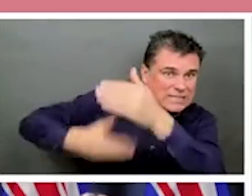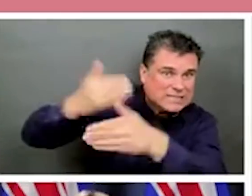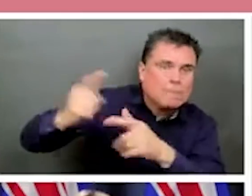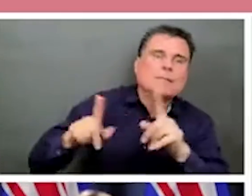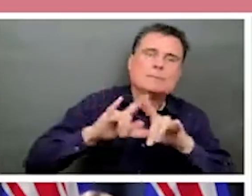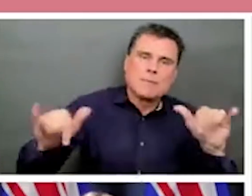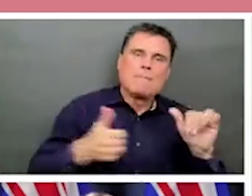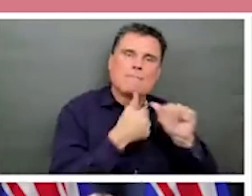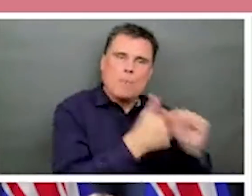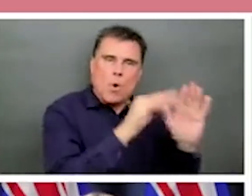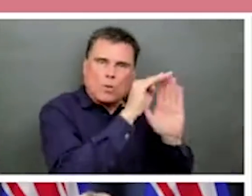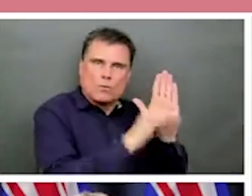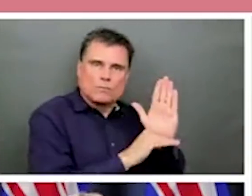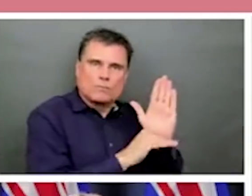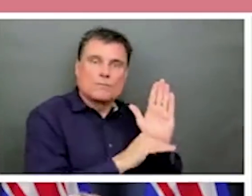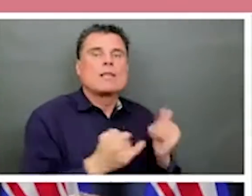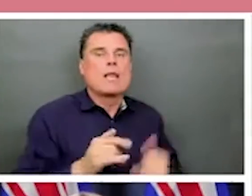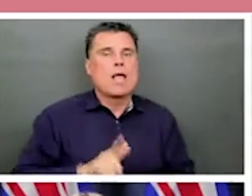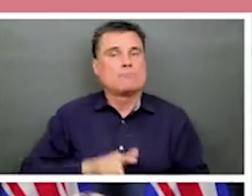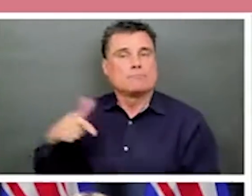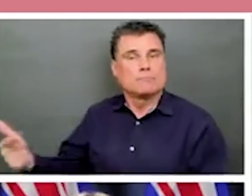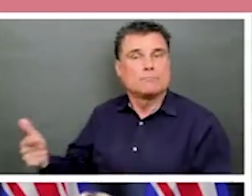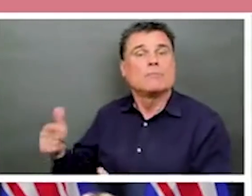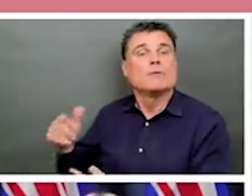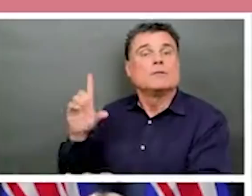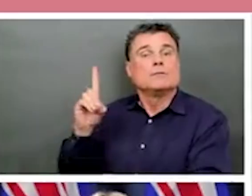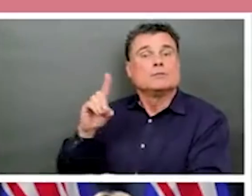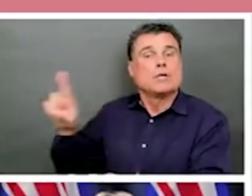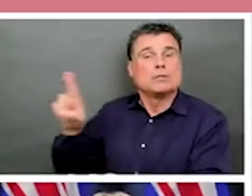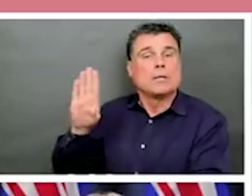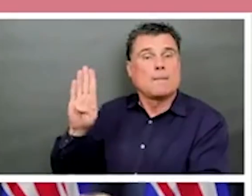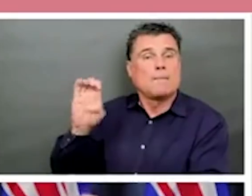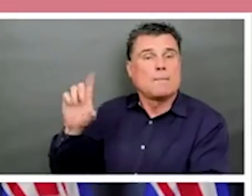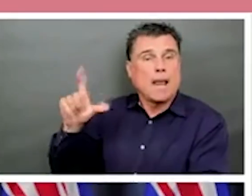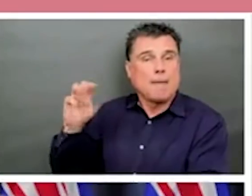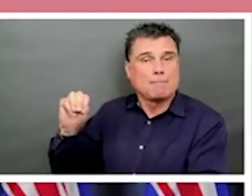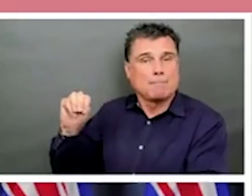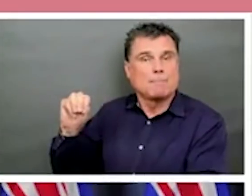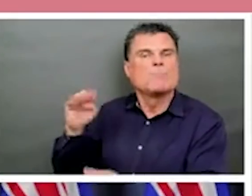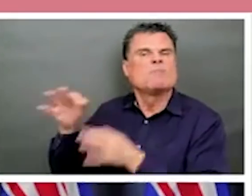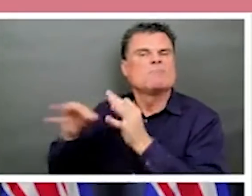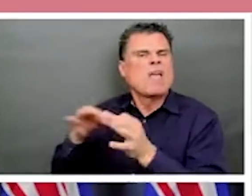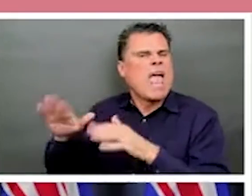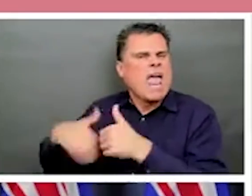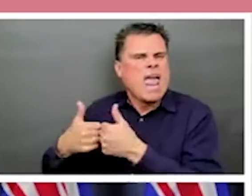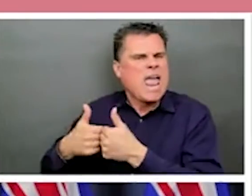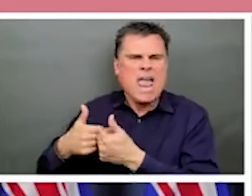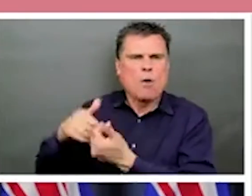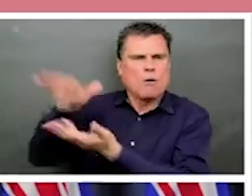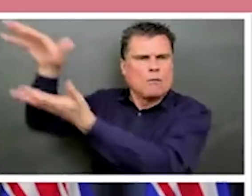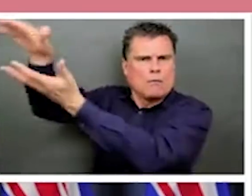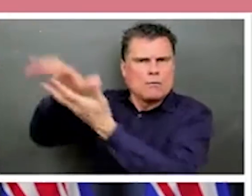to turn it over to Dr. Ballem to talk about then optimizing our deployment.